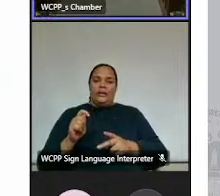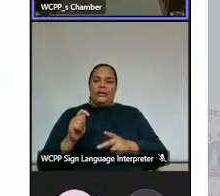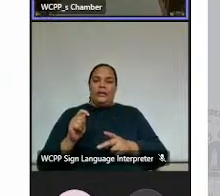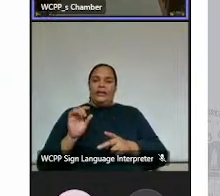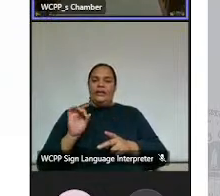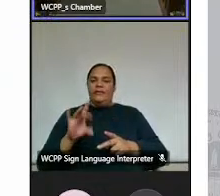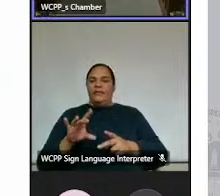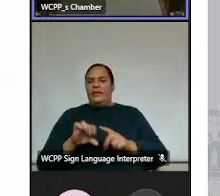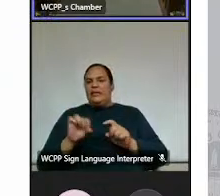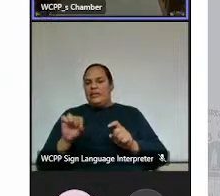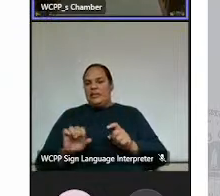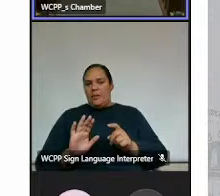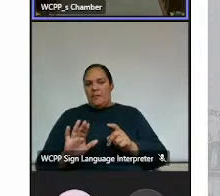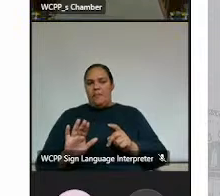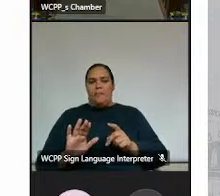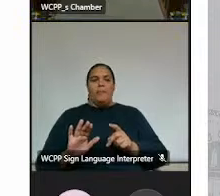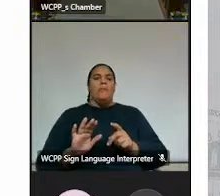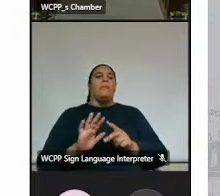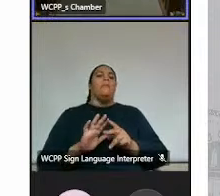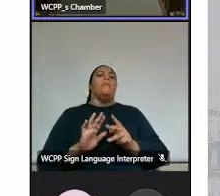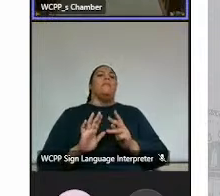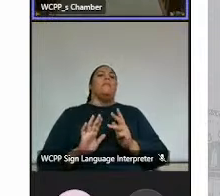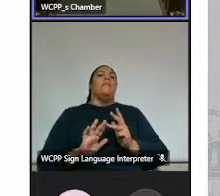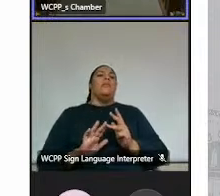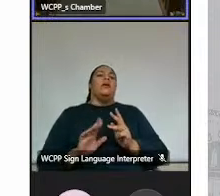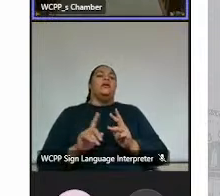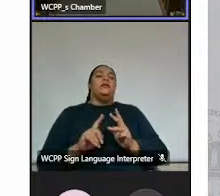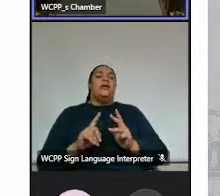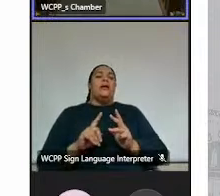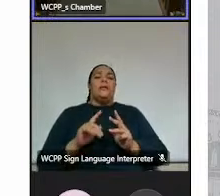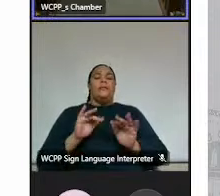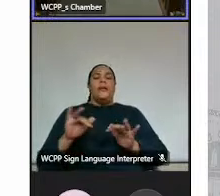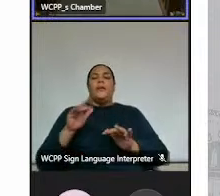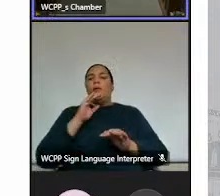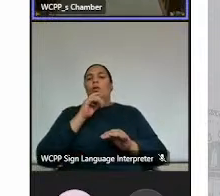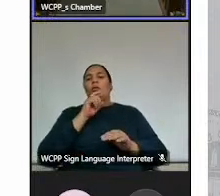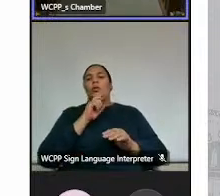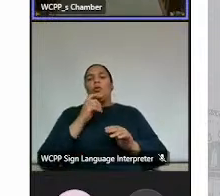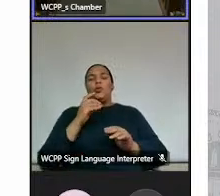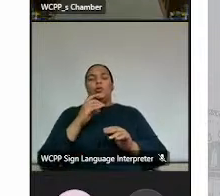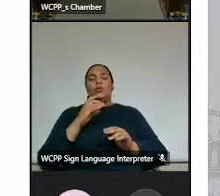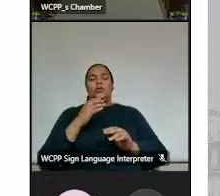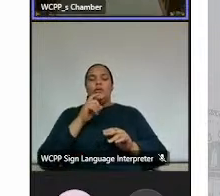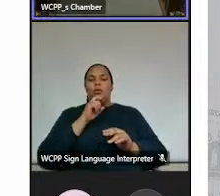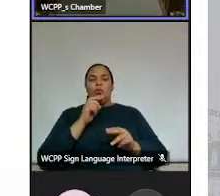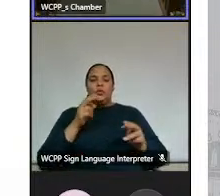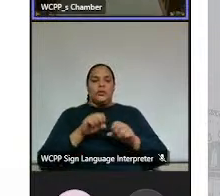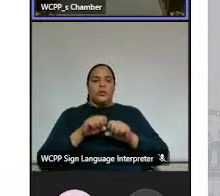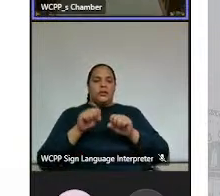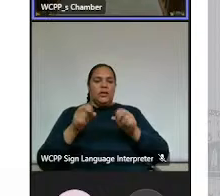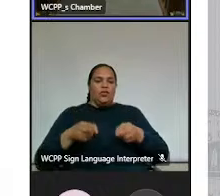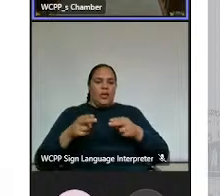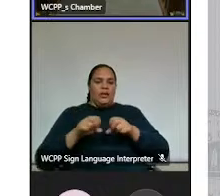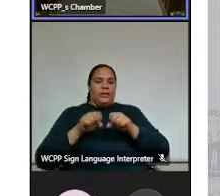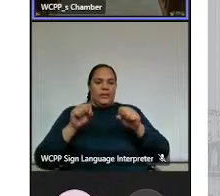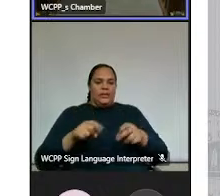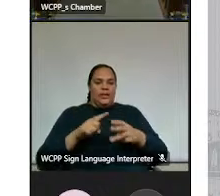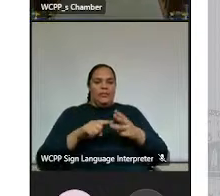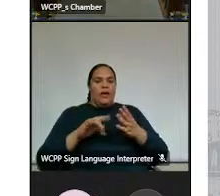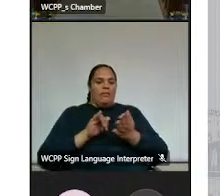and nature, also passenger rail systems and freight rail